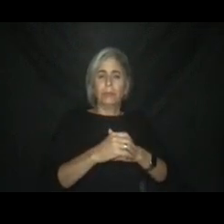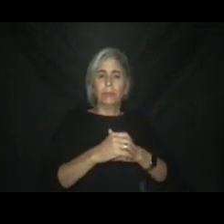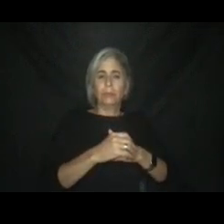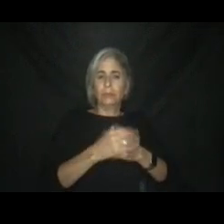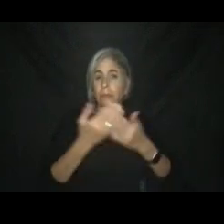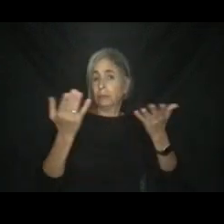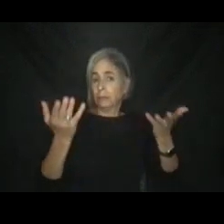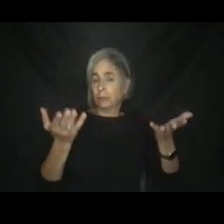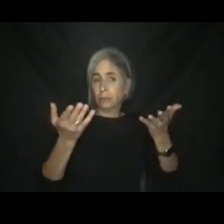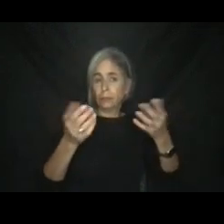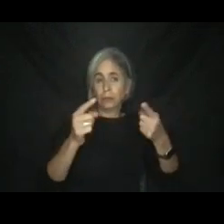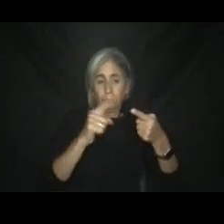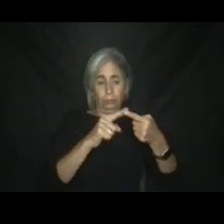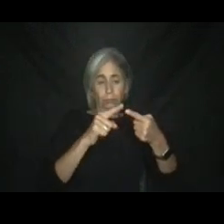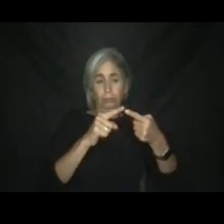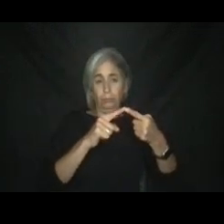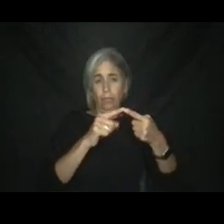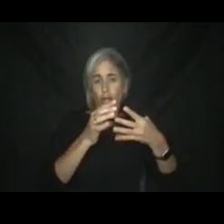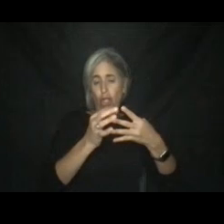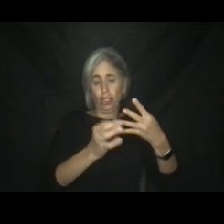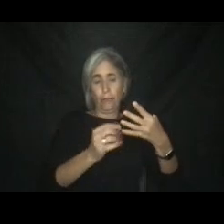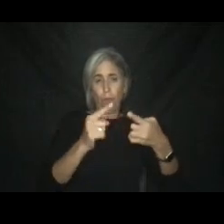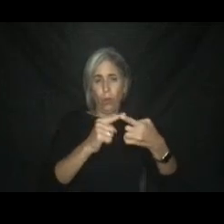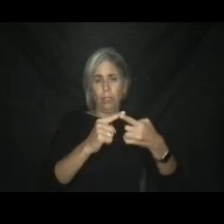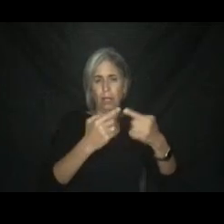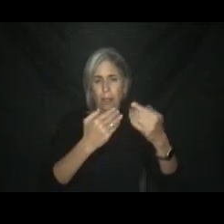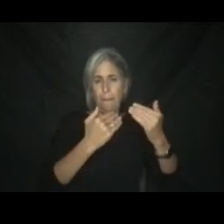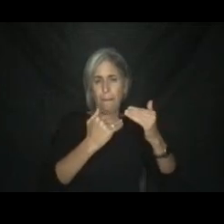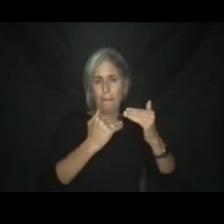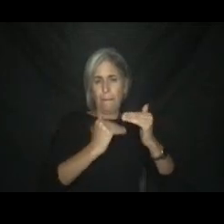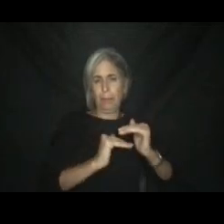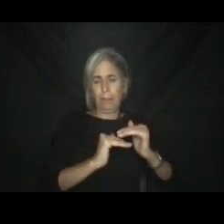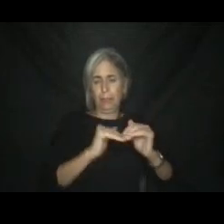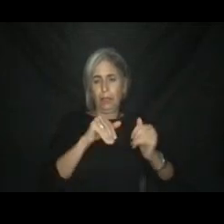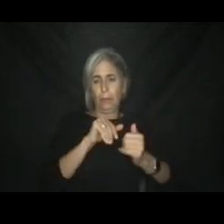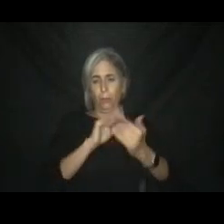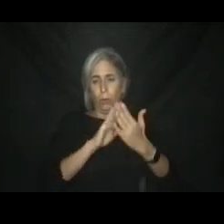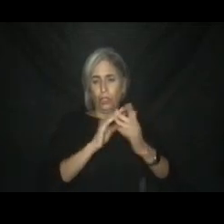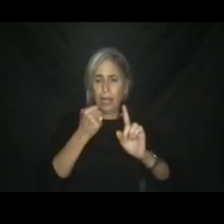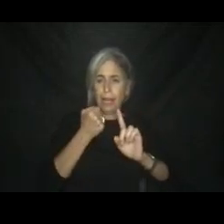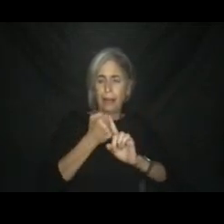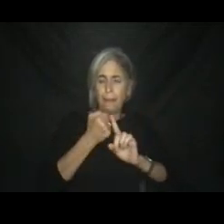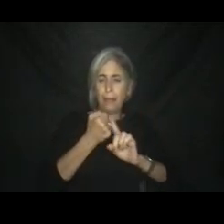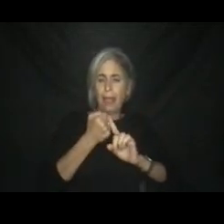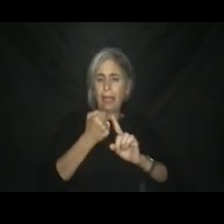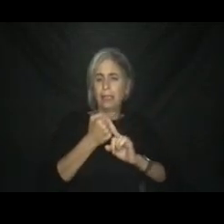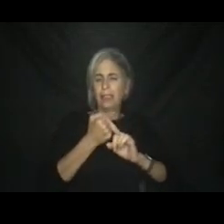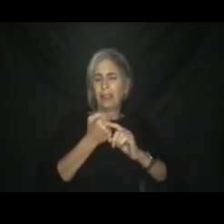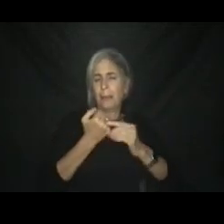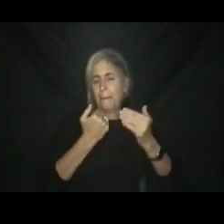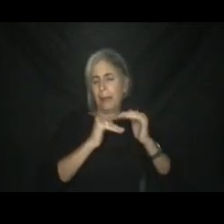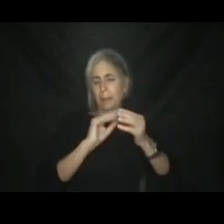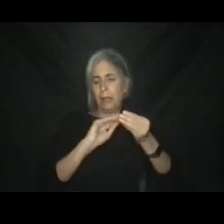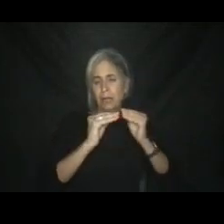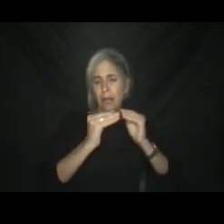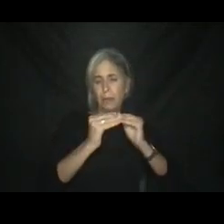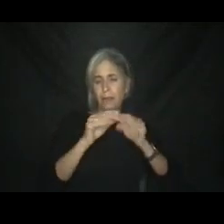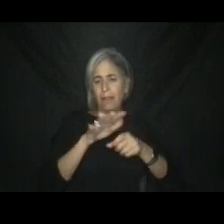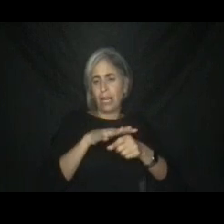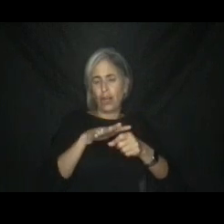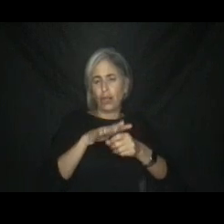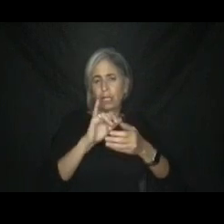So Alternative 1 represents a minimalist approach. That is, it impacts the fewest number of geographic areas in